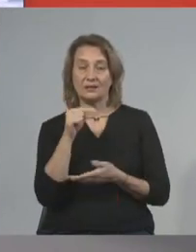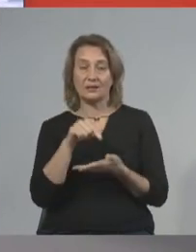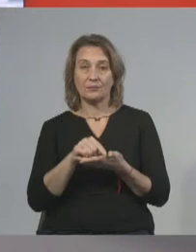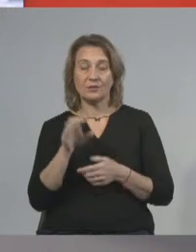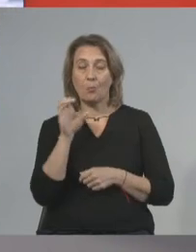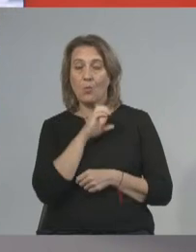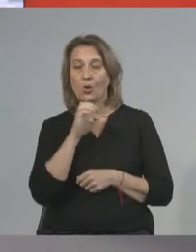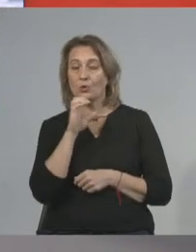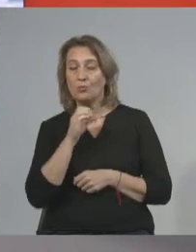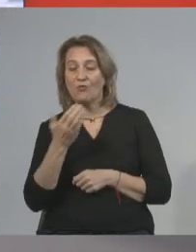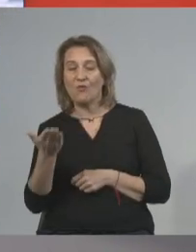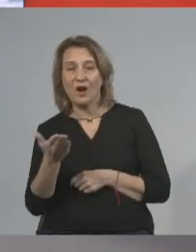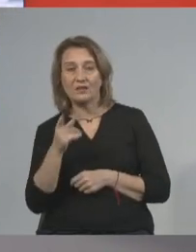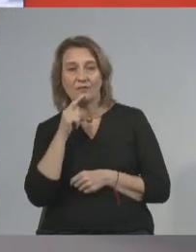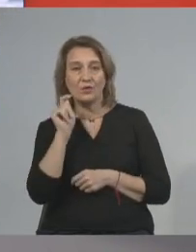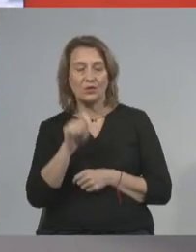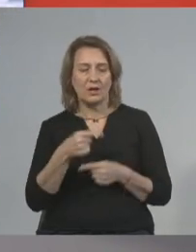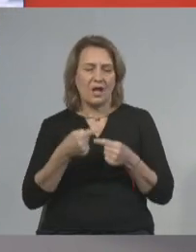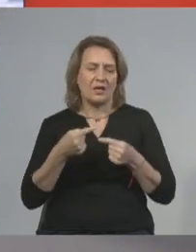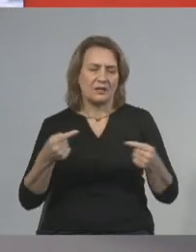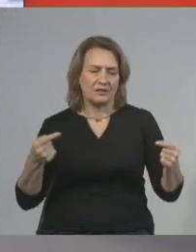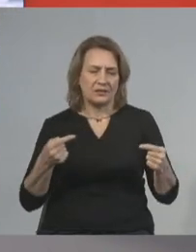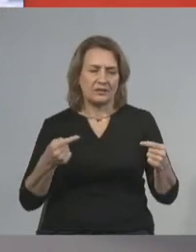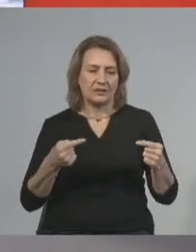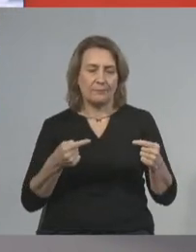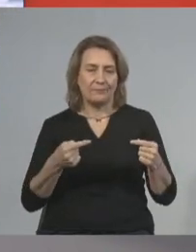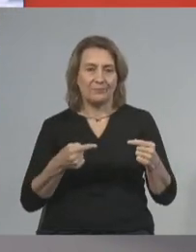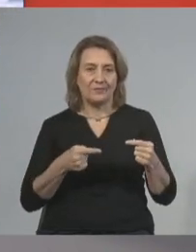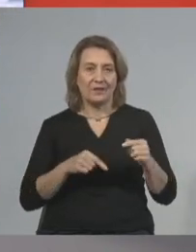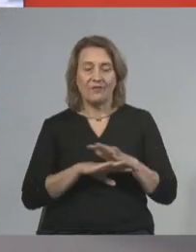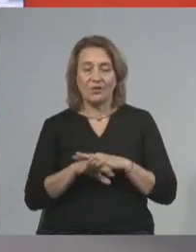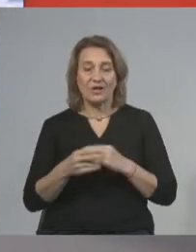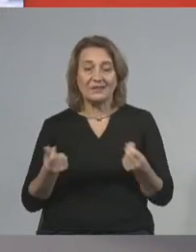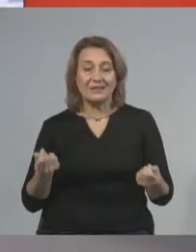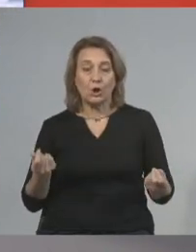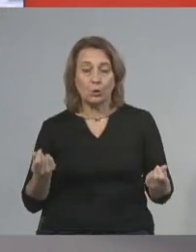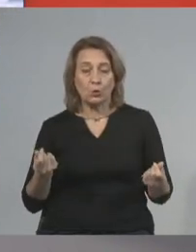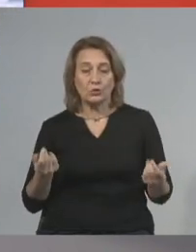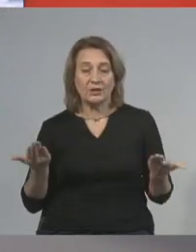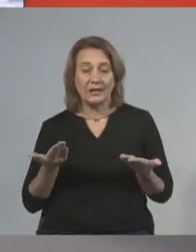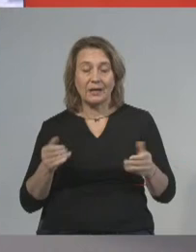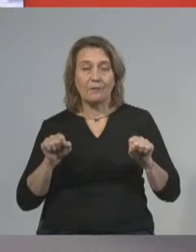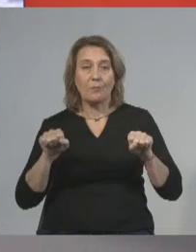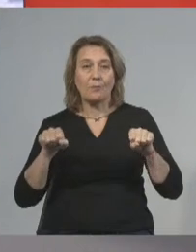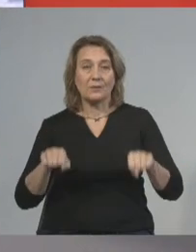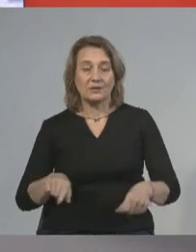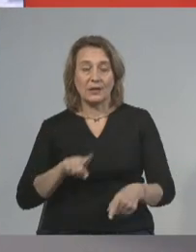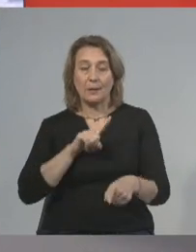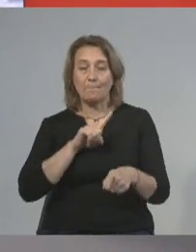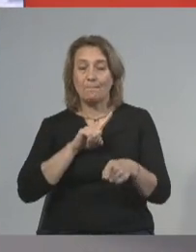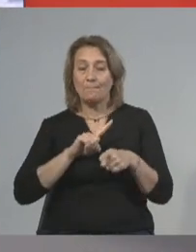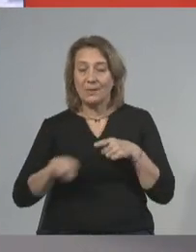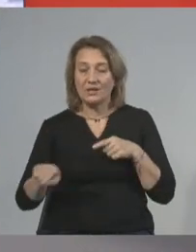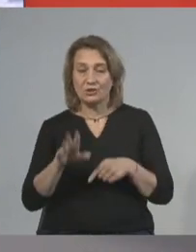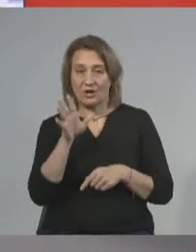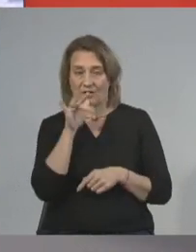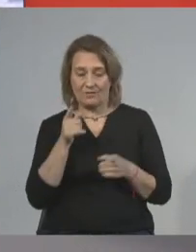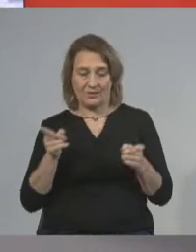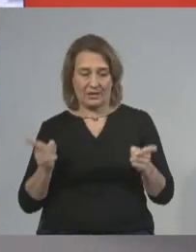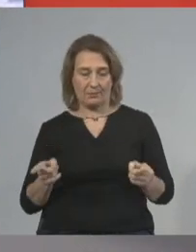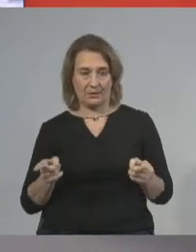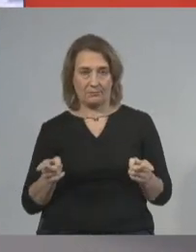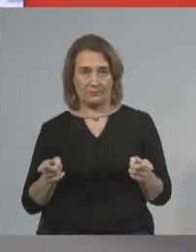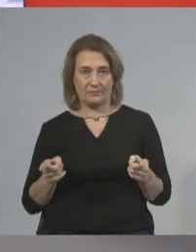only task of it is to get all the natural resources out of ukraine and get as much money as it's